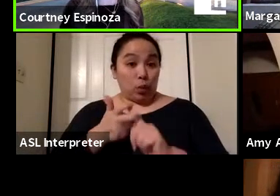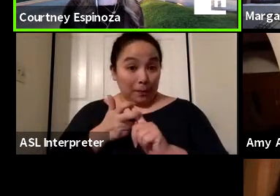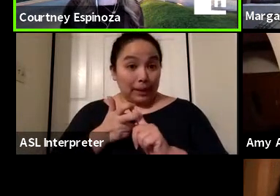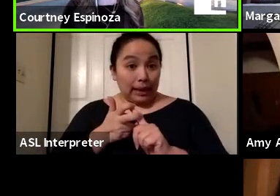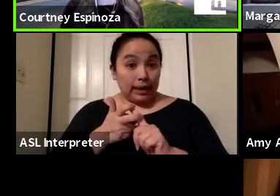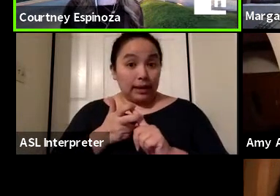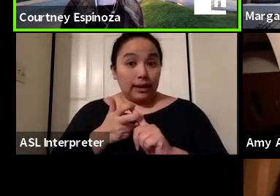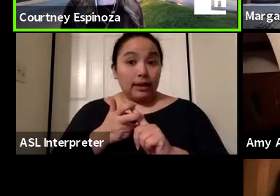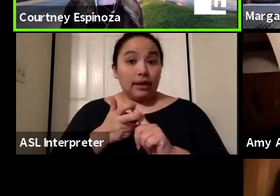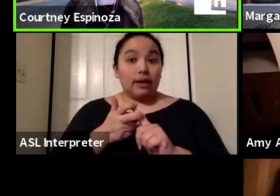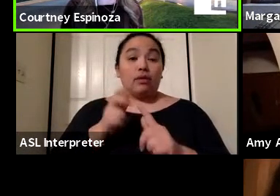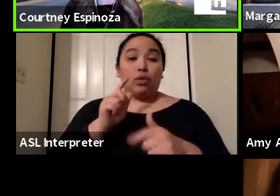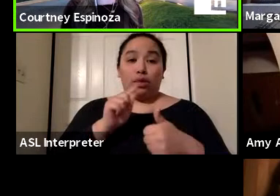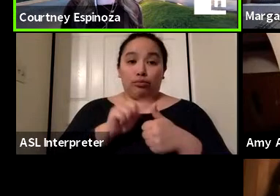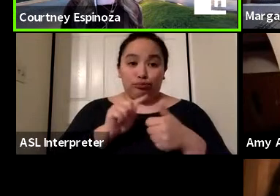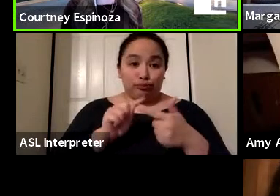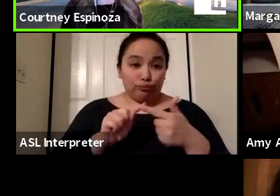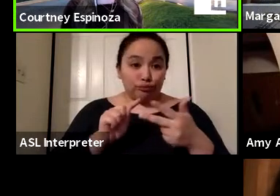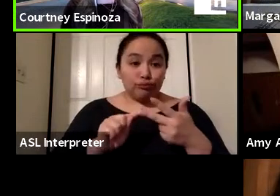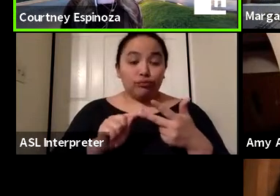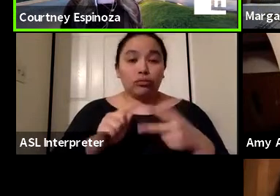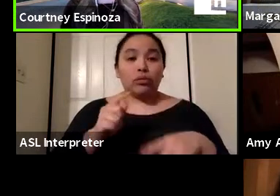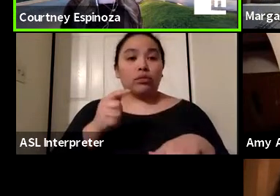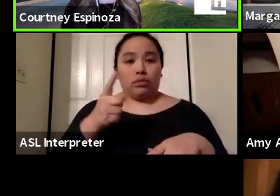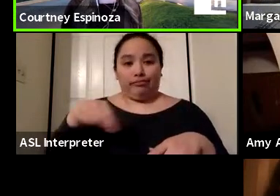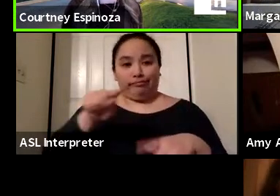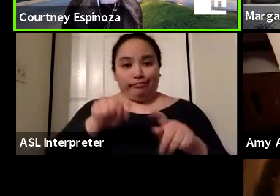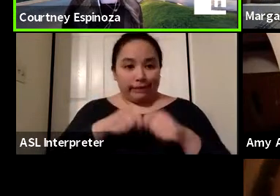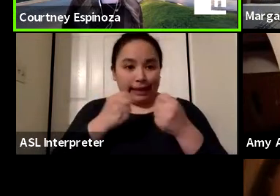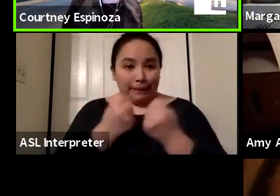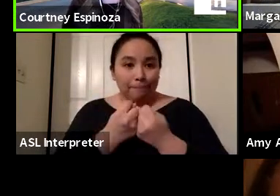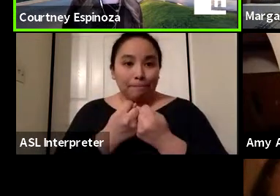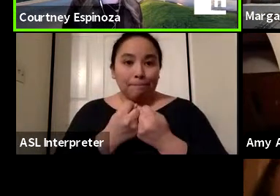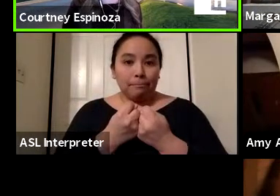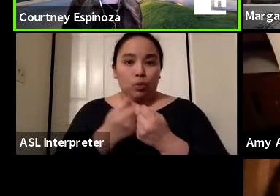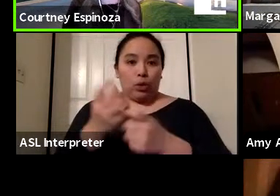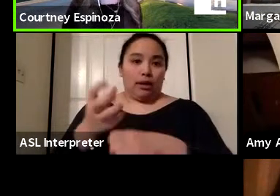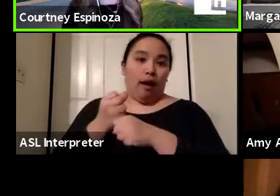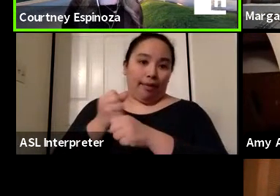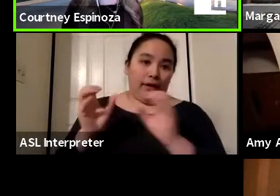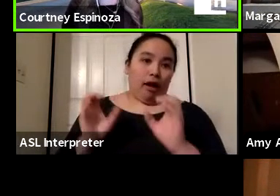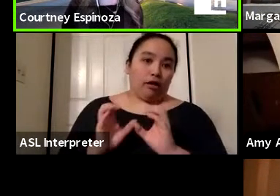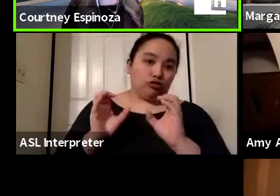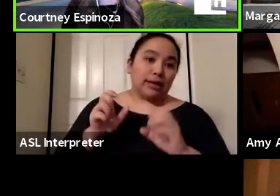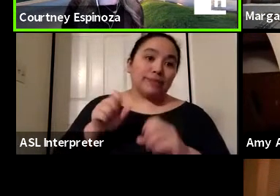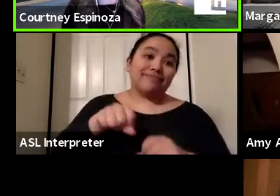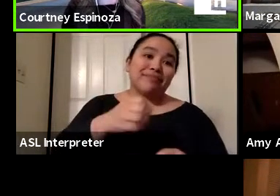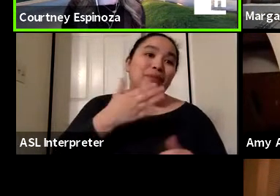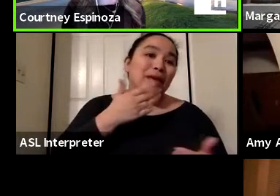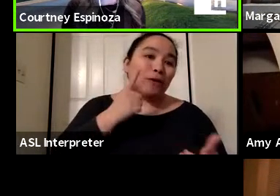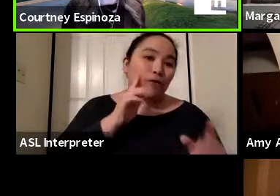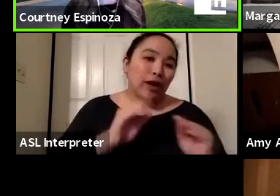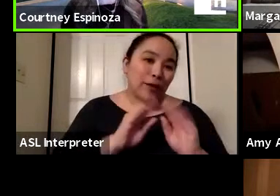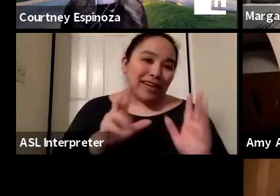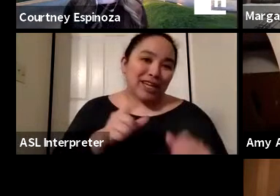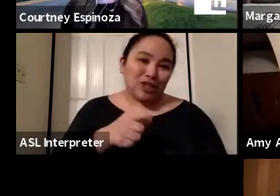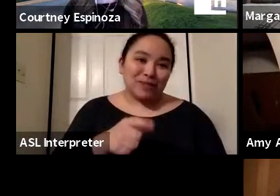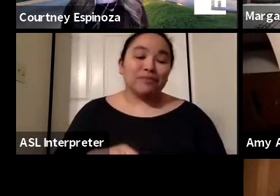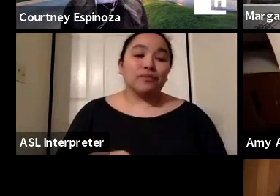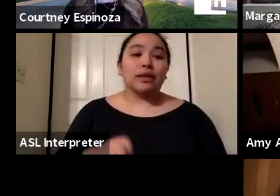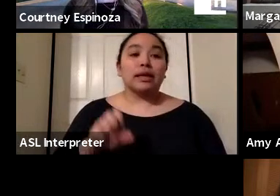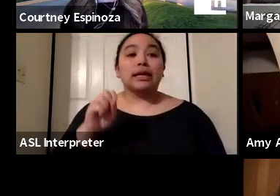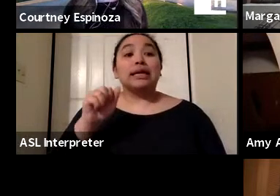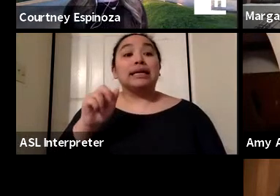and Fresno EOC as a team were awarded that contract. So yeah, thank you for that clarification. And